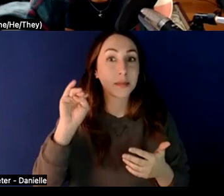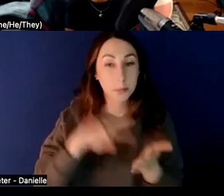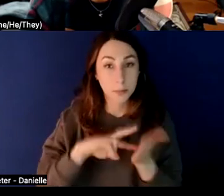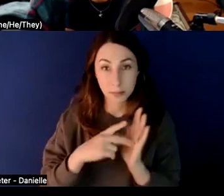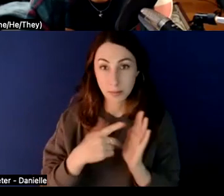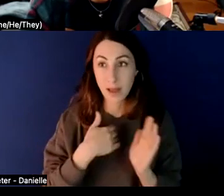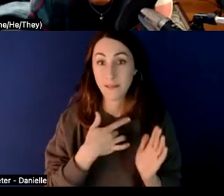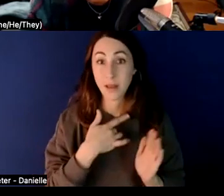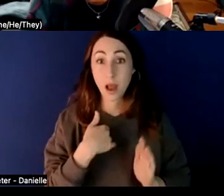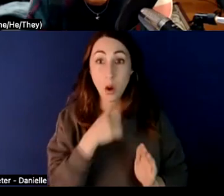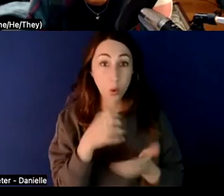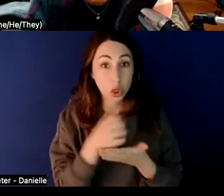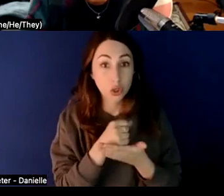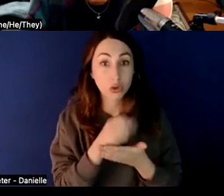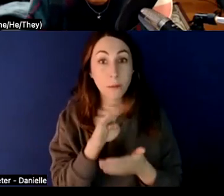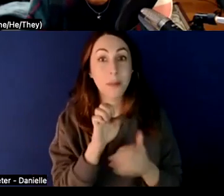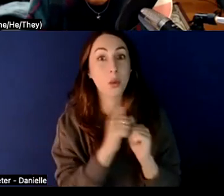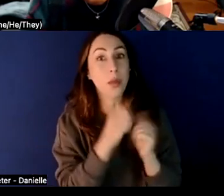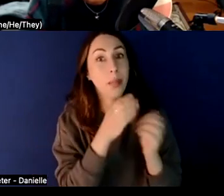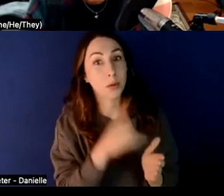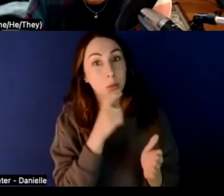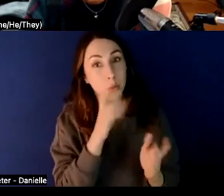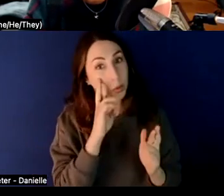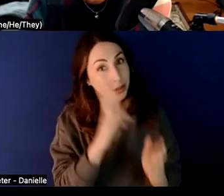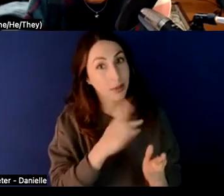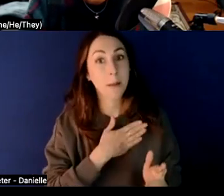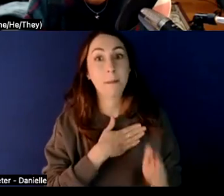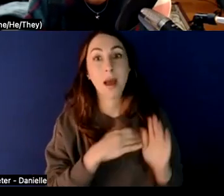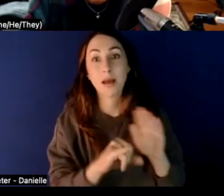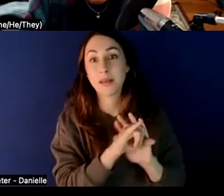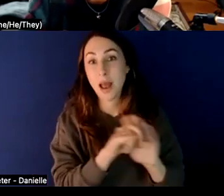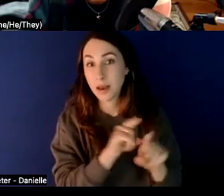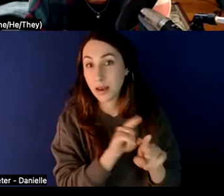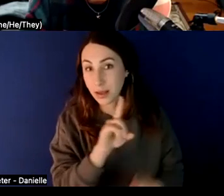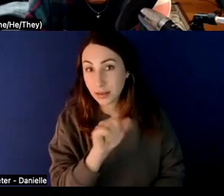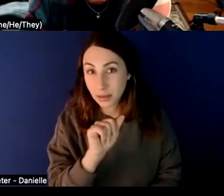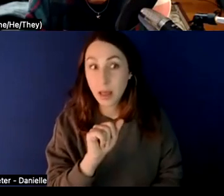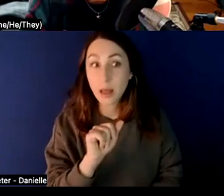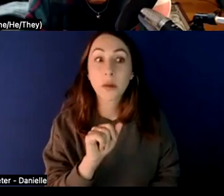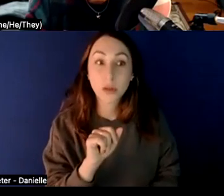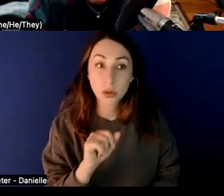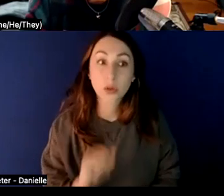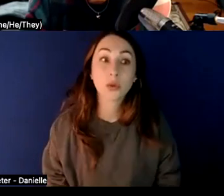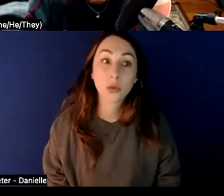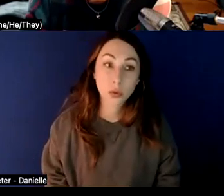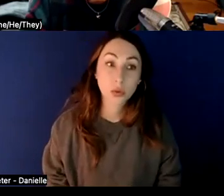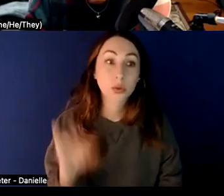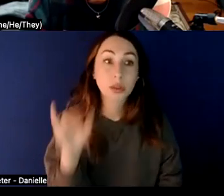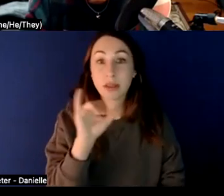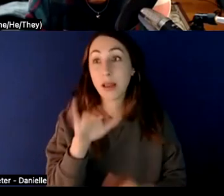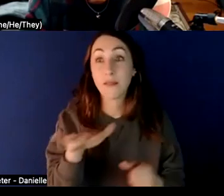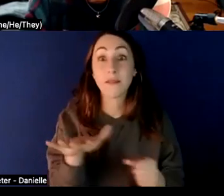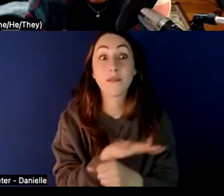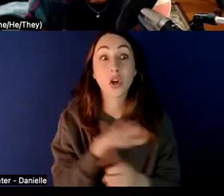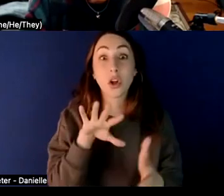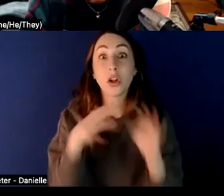actually be with somebody that respected my disabled identity. And so it's been like a complete 180 being with